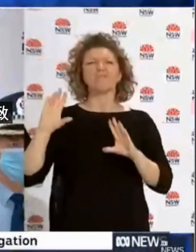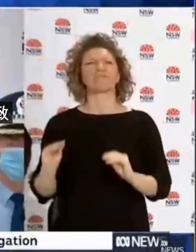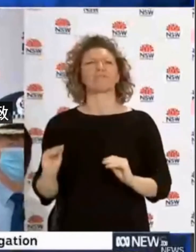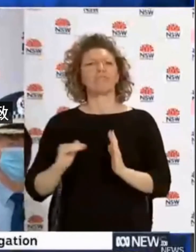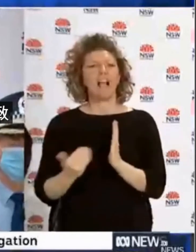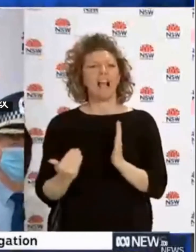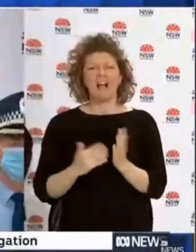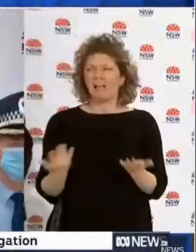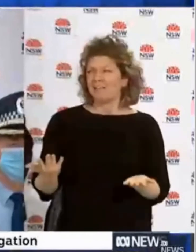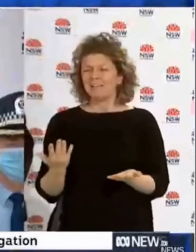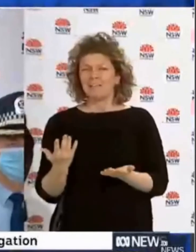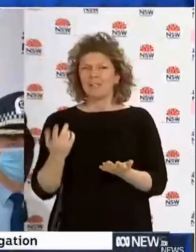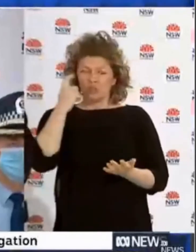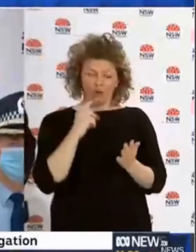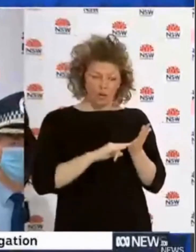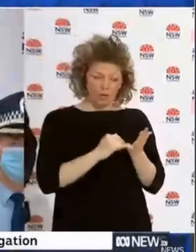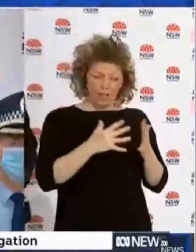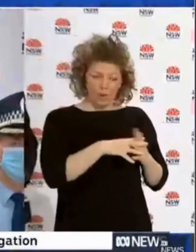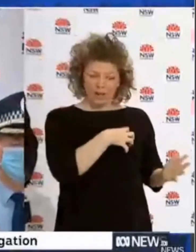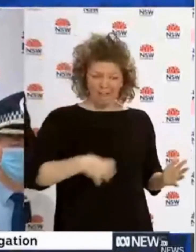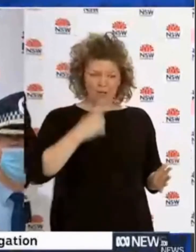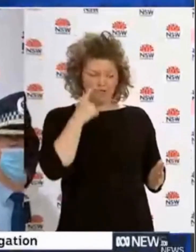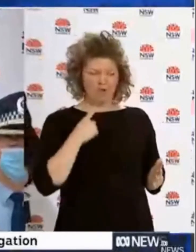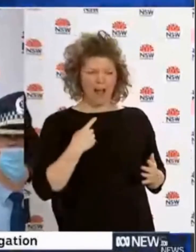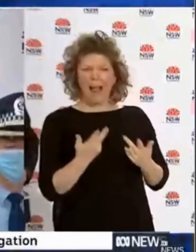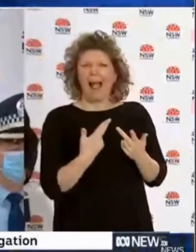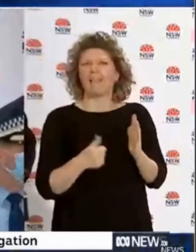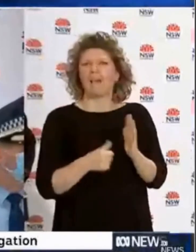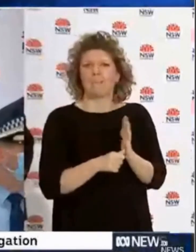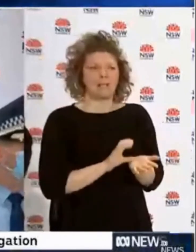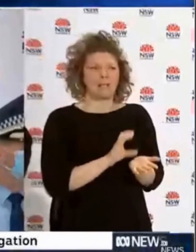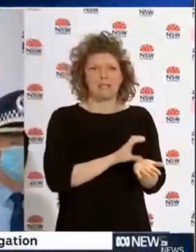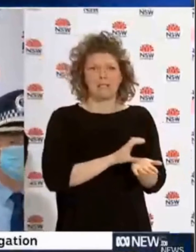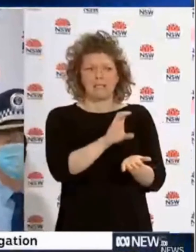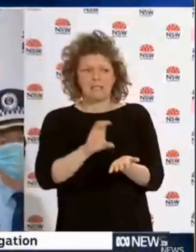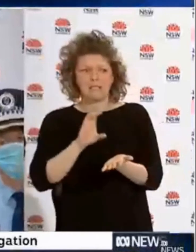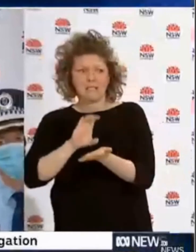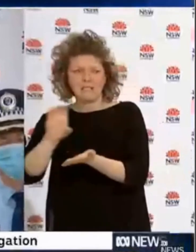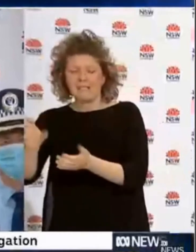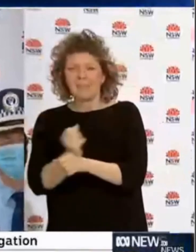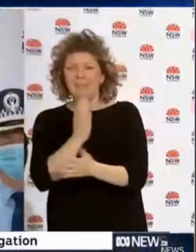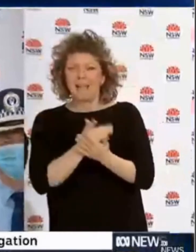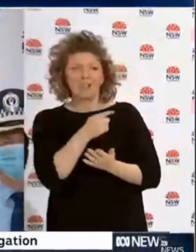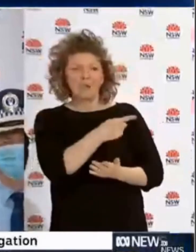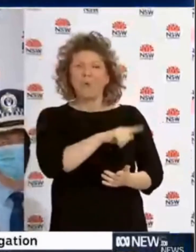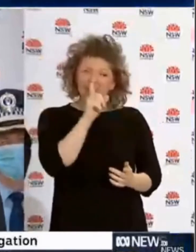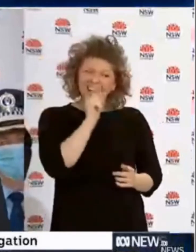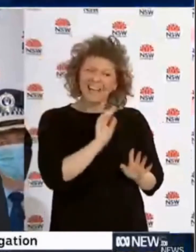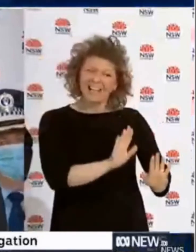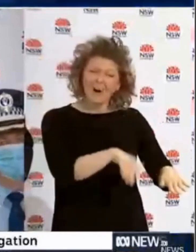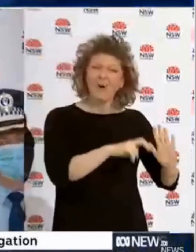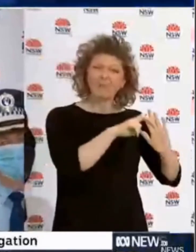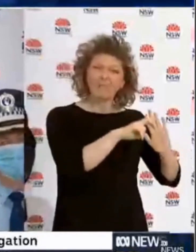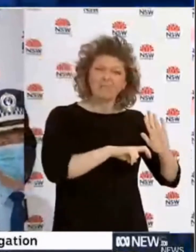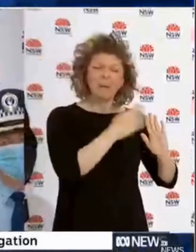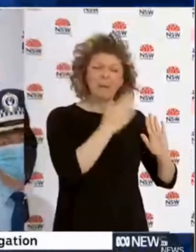now trying to be a lot more accessible to try and deter people from having that concern. But it's not easy, particularly when you're trying